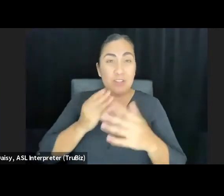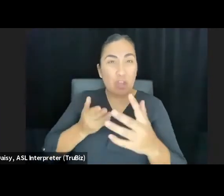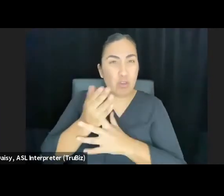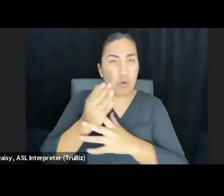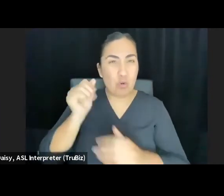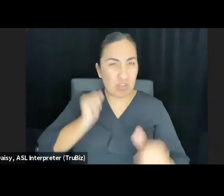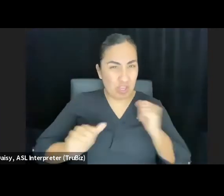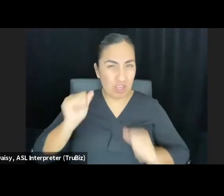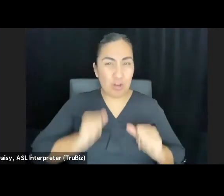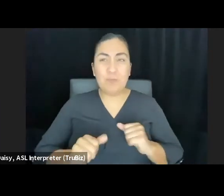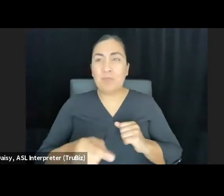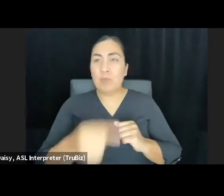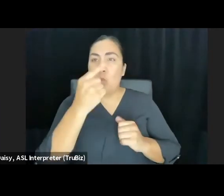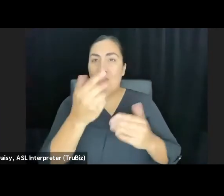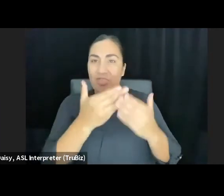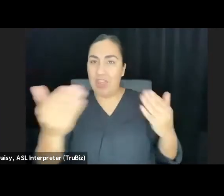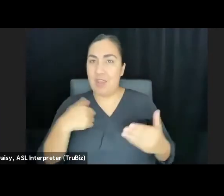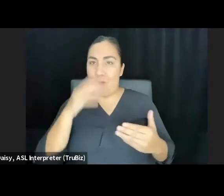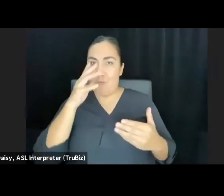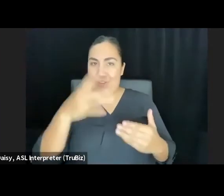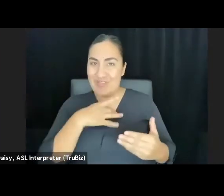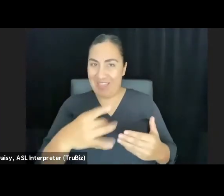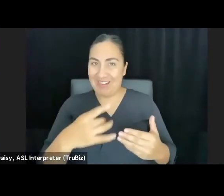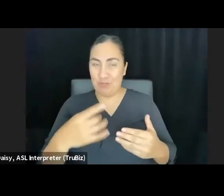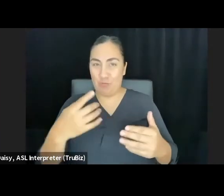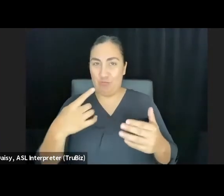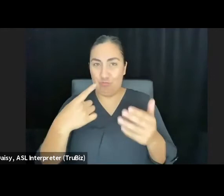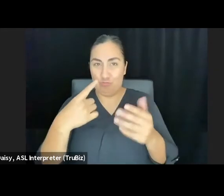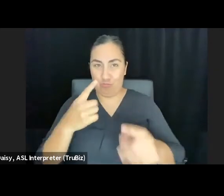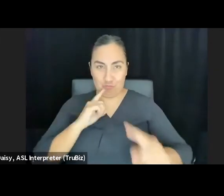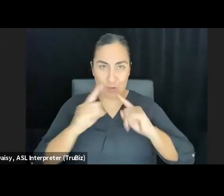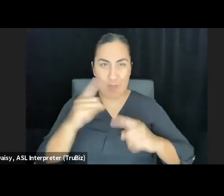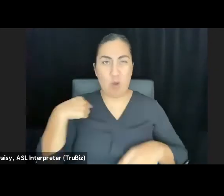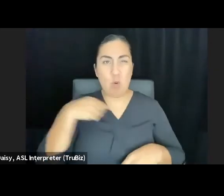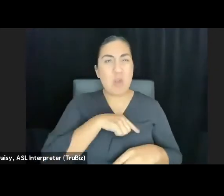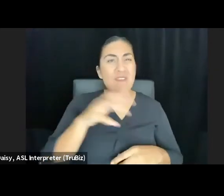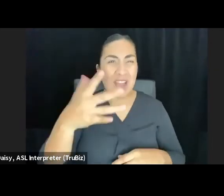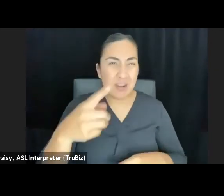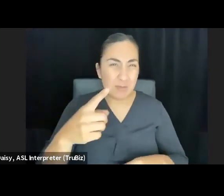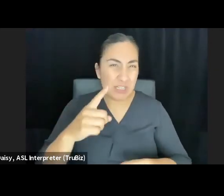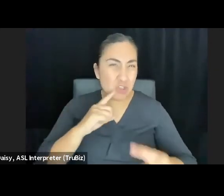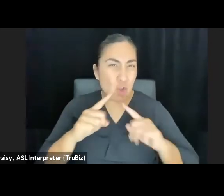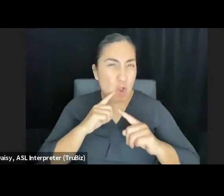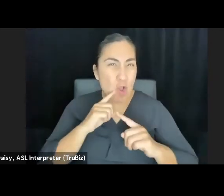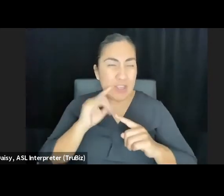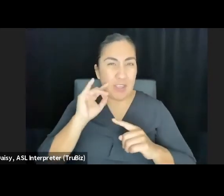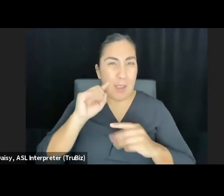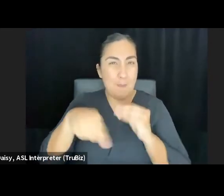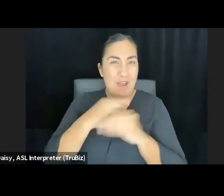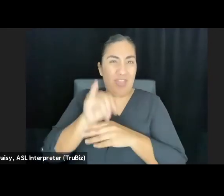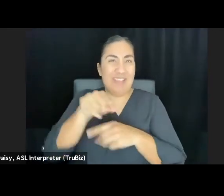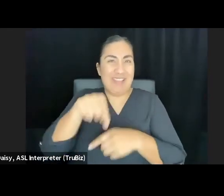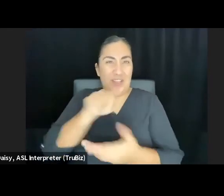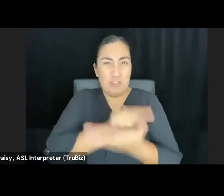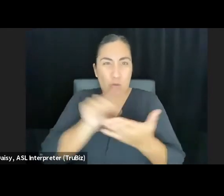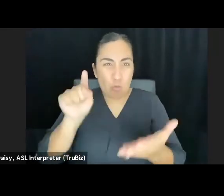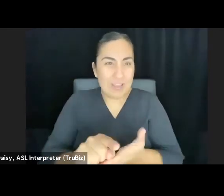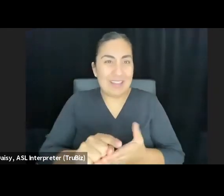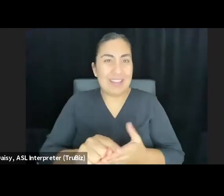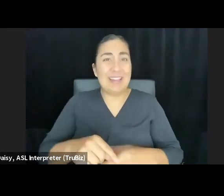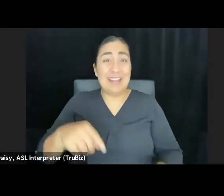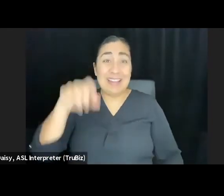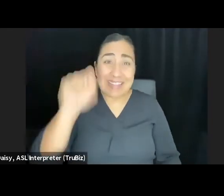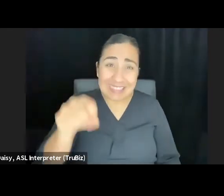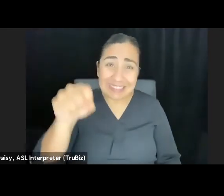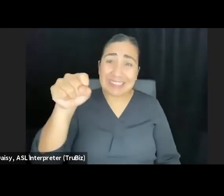I'd like to talk about is, and we've kind of been talking about this week in terms of, yes, this dismantling white supremacy, yes, we need